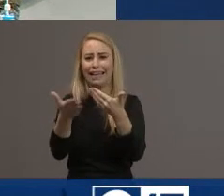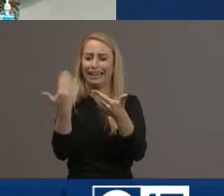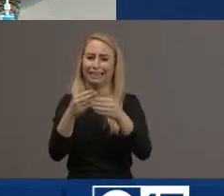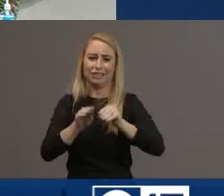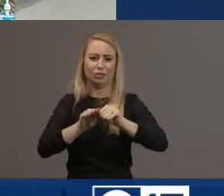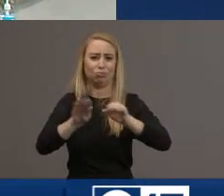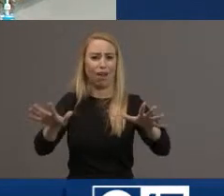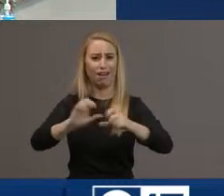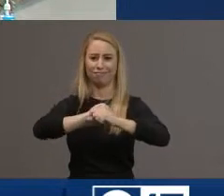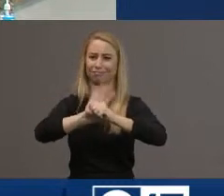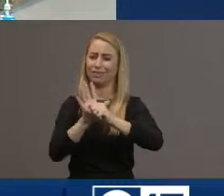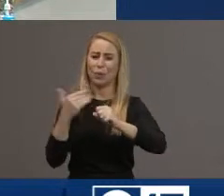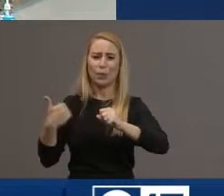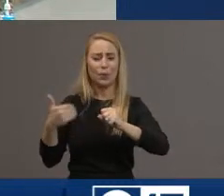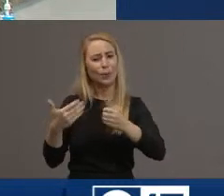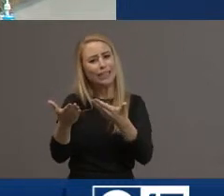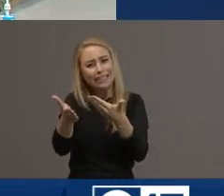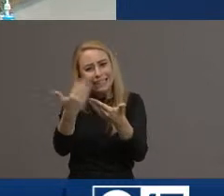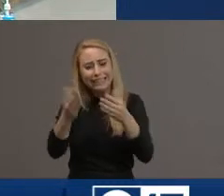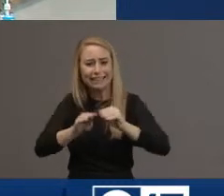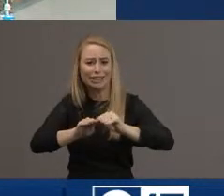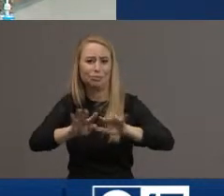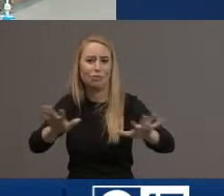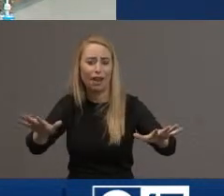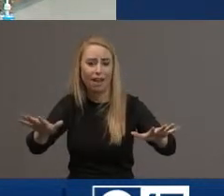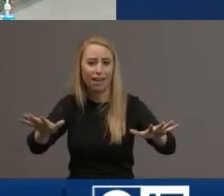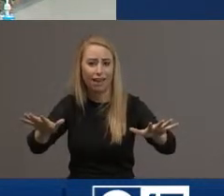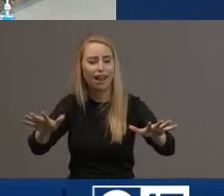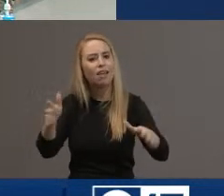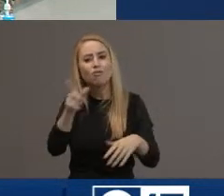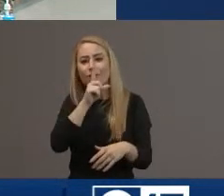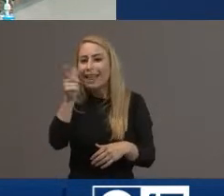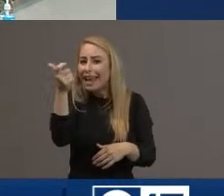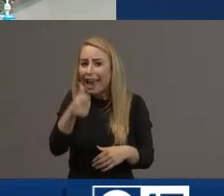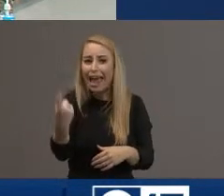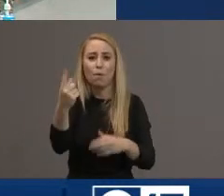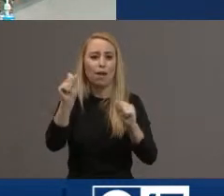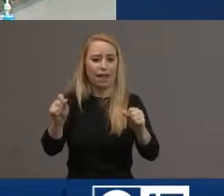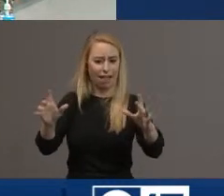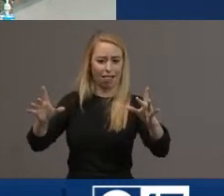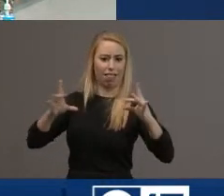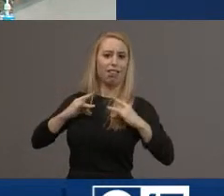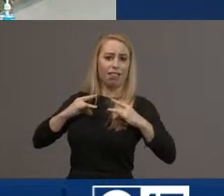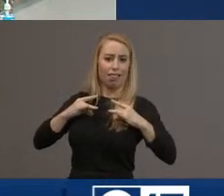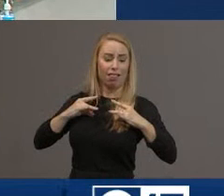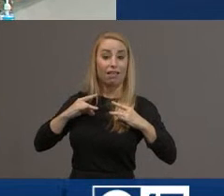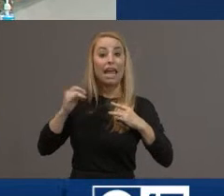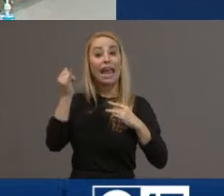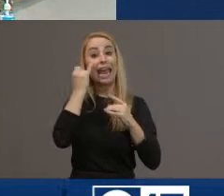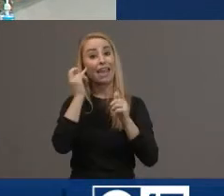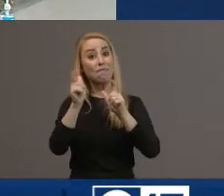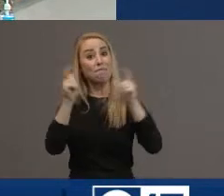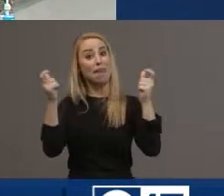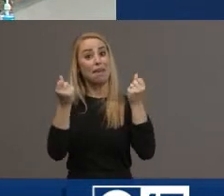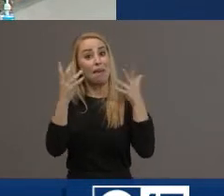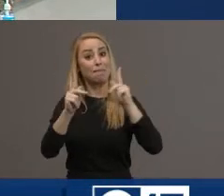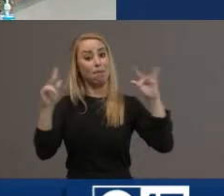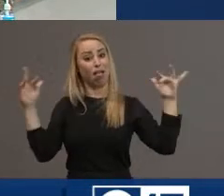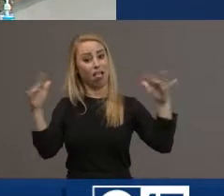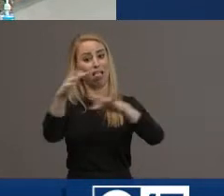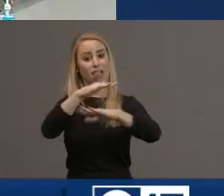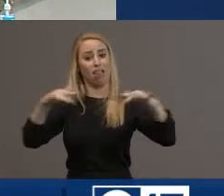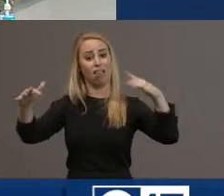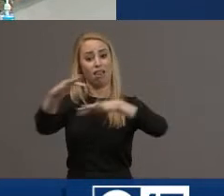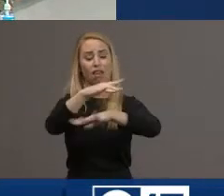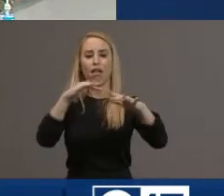and in large social gatherings, how quickly it can spread. And I think you can see this